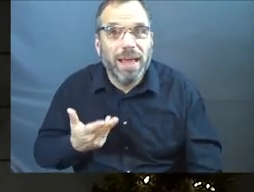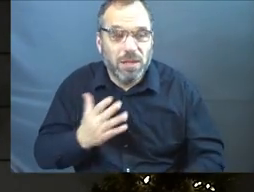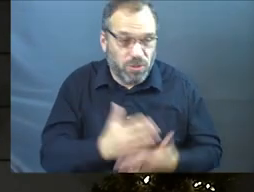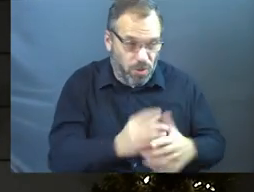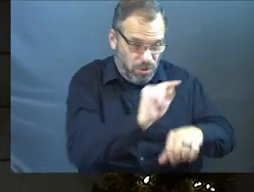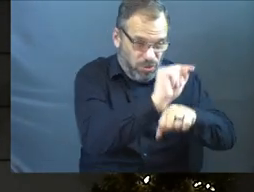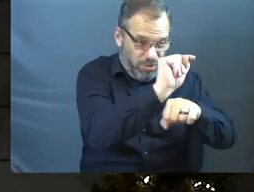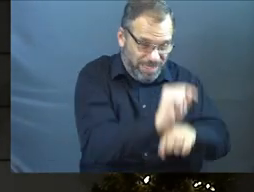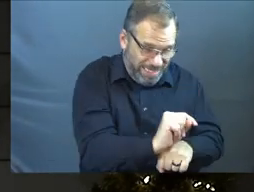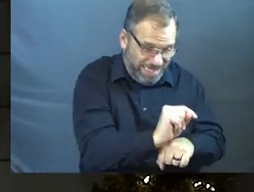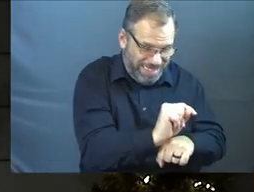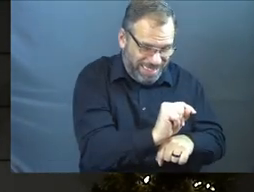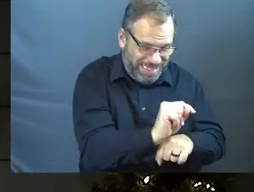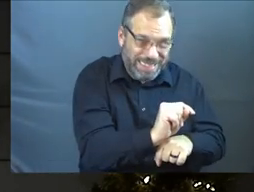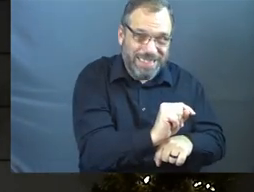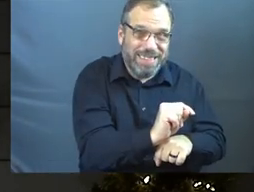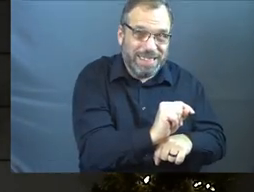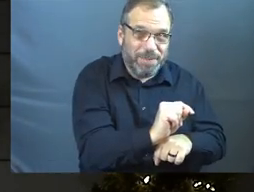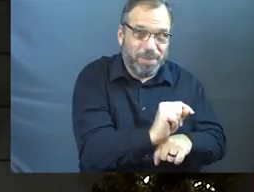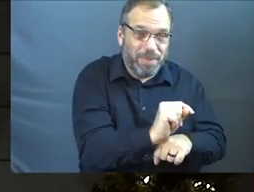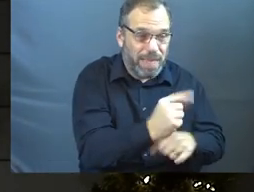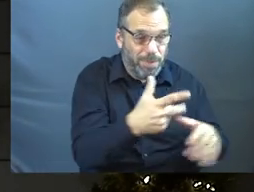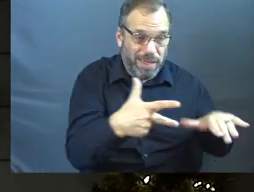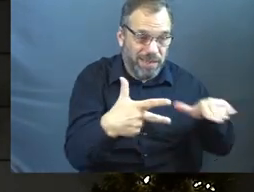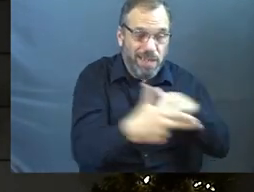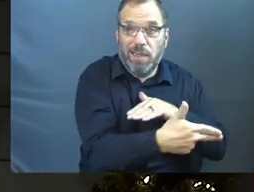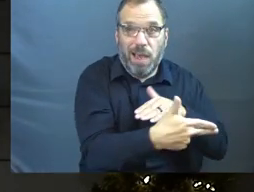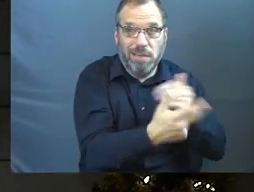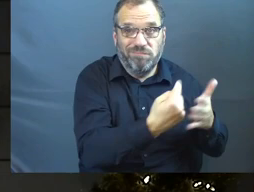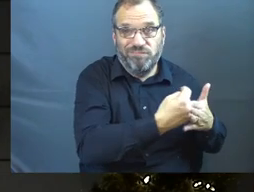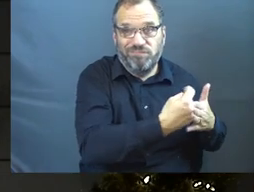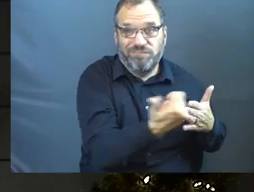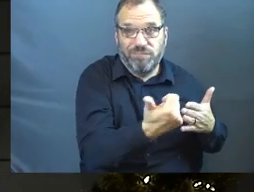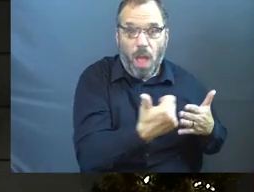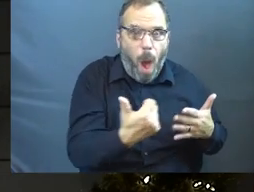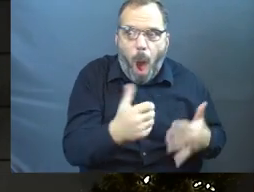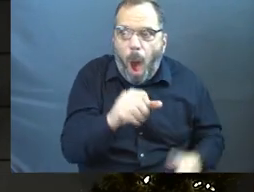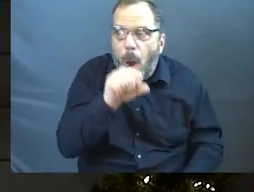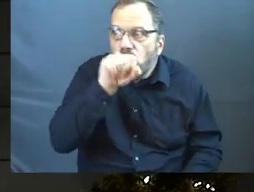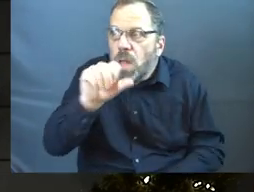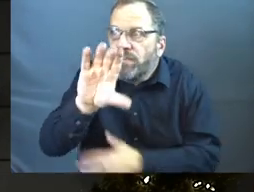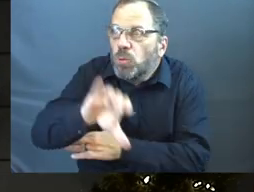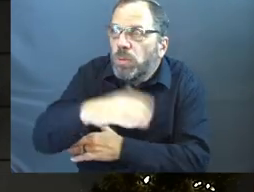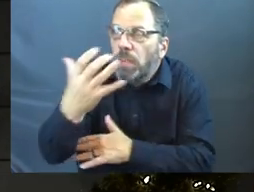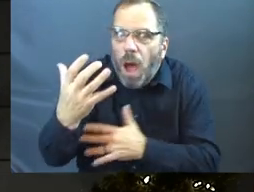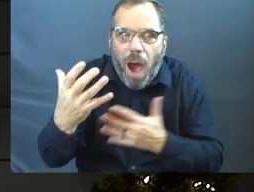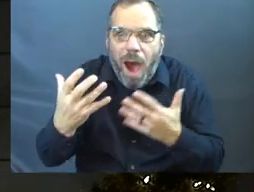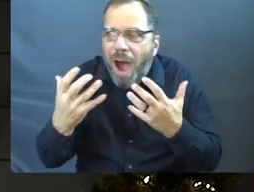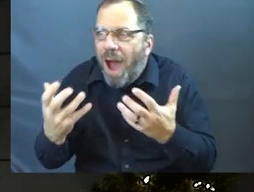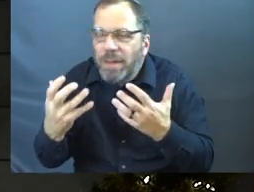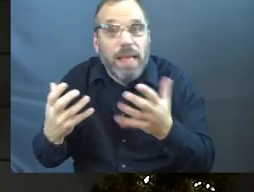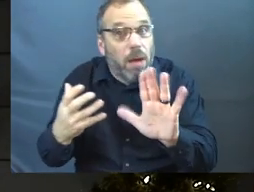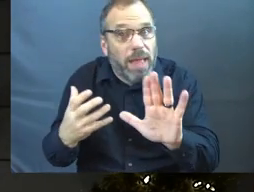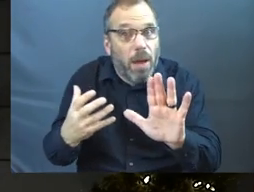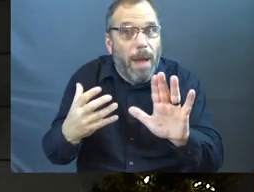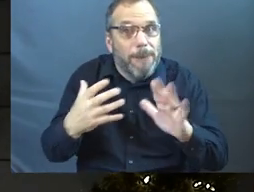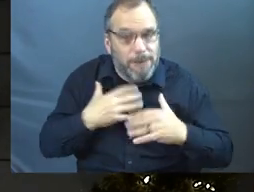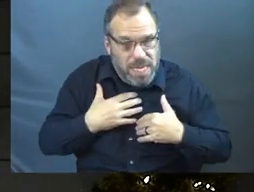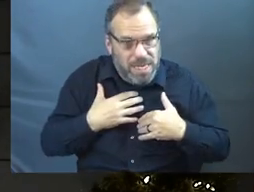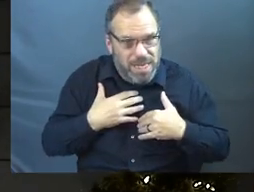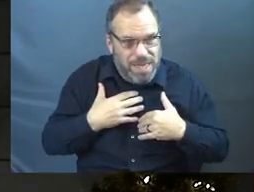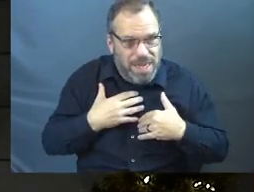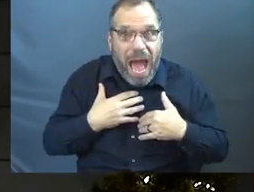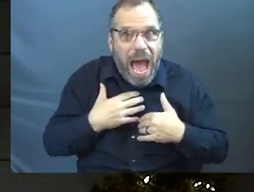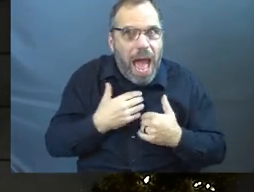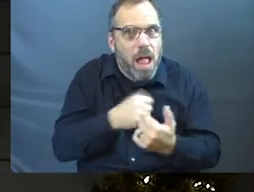those traditions, they got to get checked and they got to get cut. Some of those things that we may love about this season, right? And again, this is coming from somebody who's all